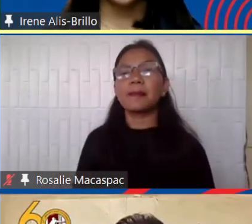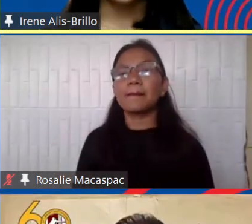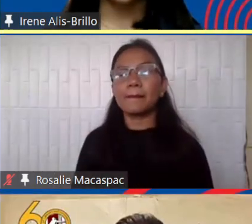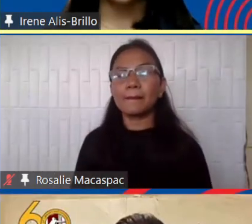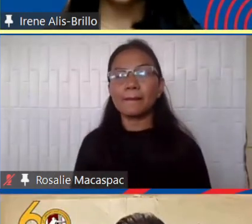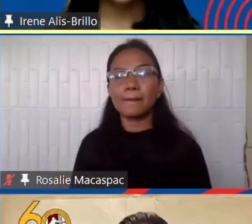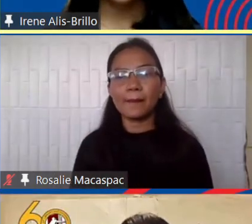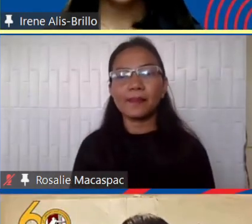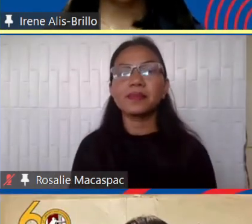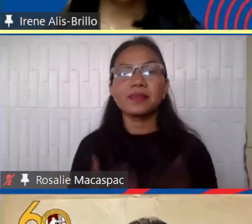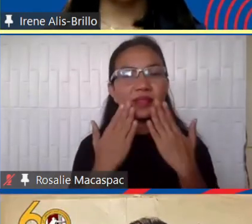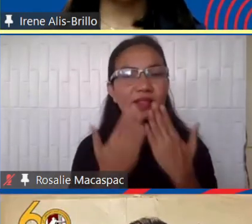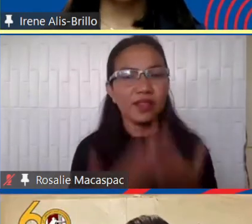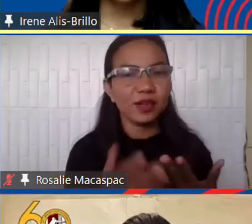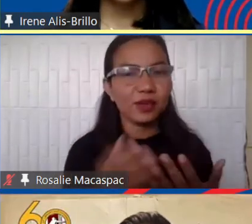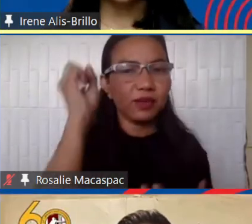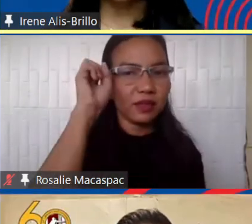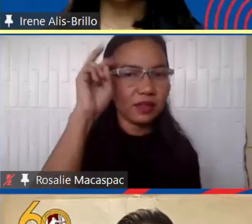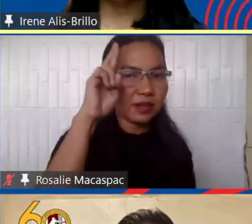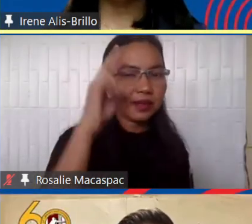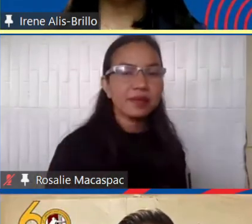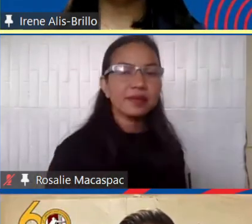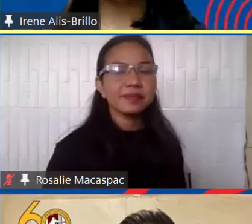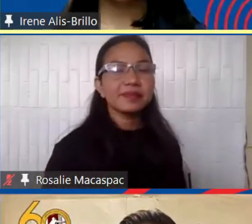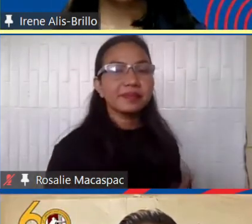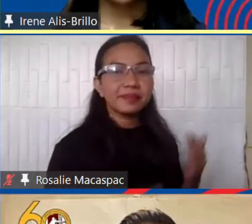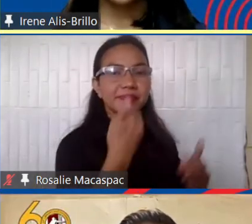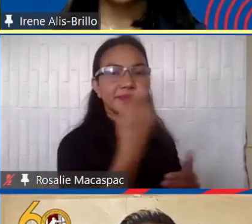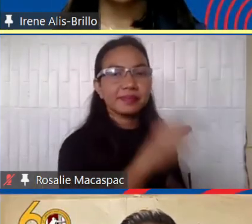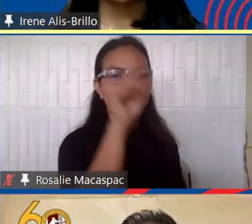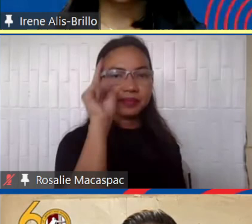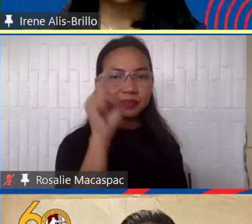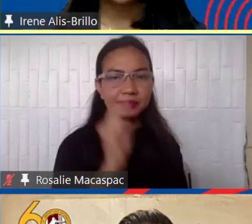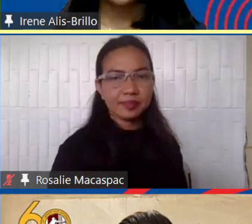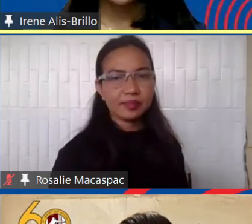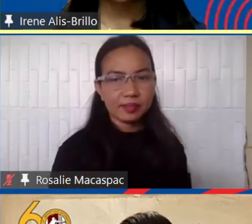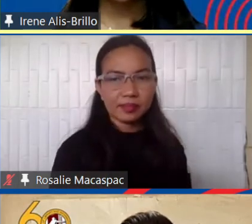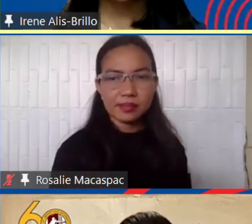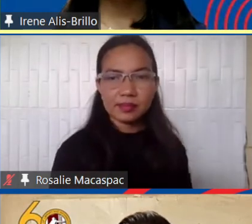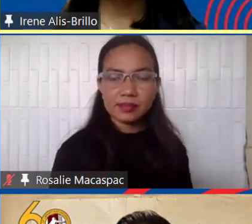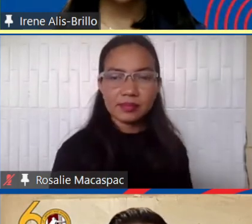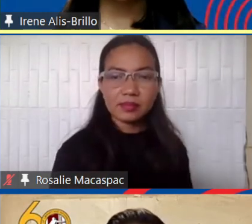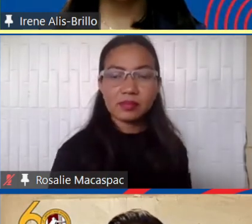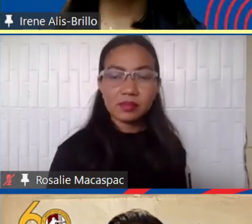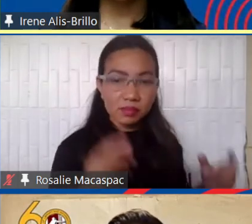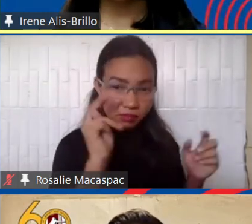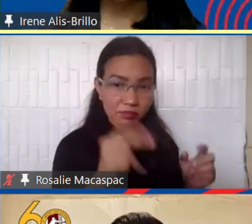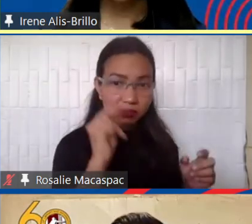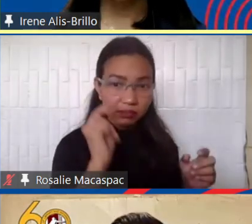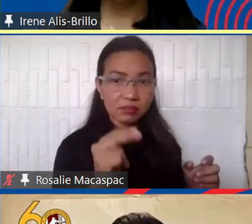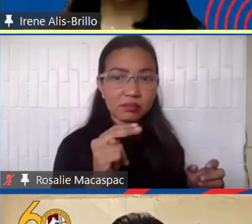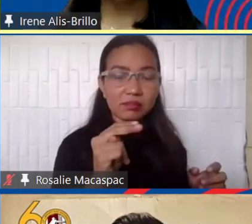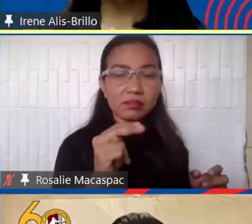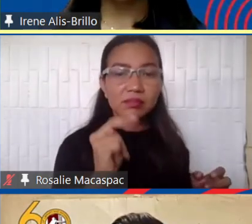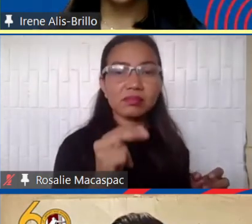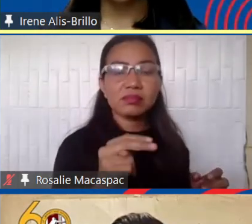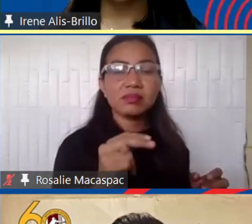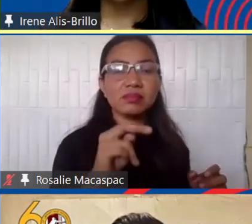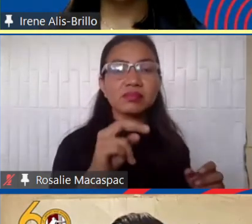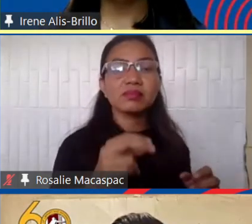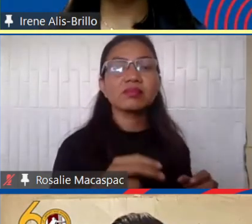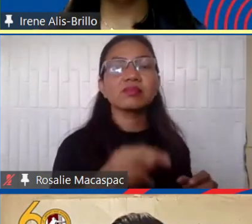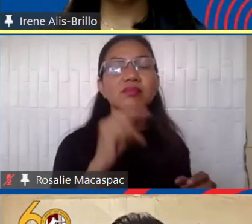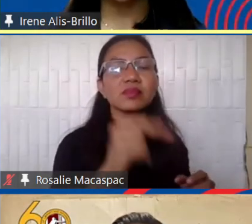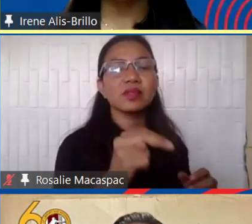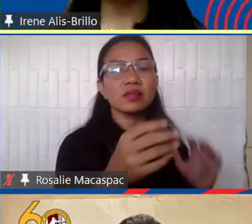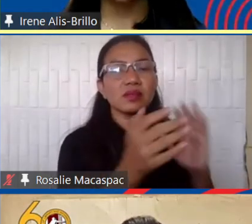Okay, thank you, sir. Next question. Uh, do we need to hire an information technology expert